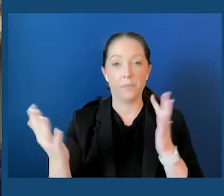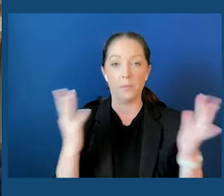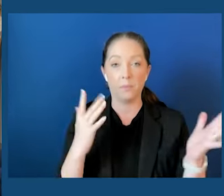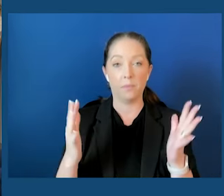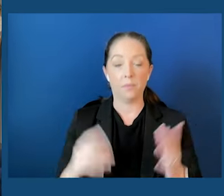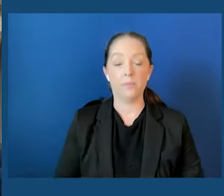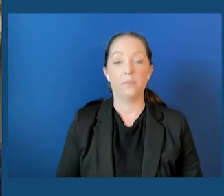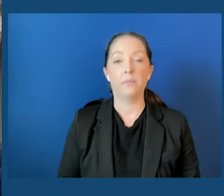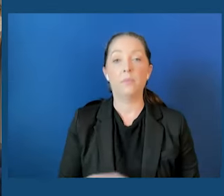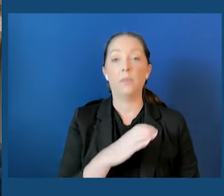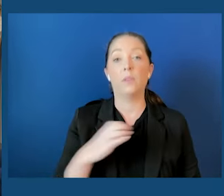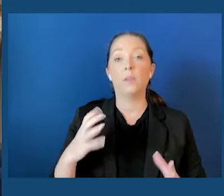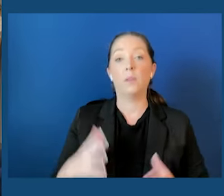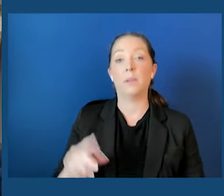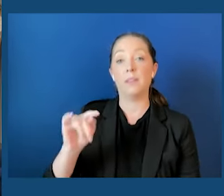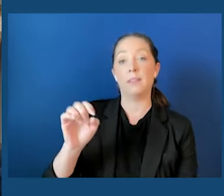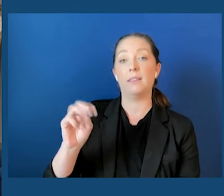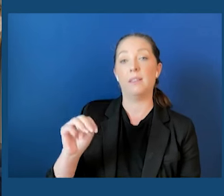Congressman Tim Kennedy.